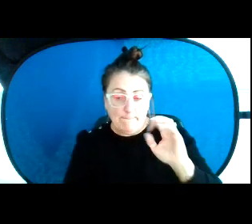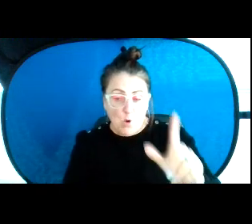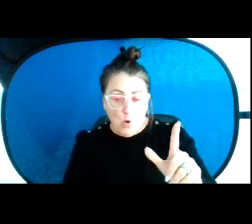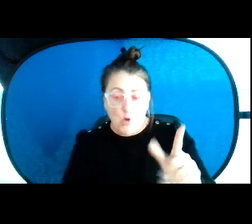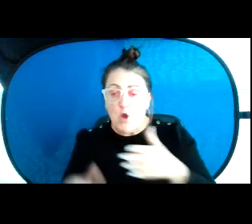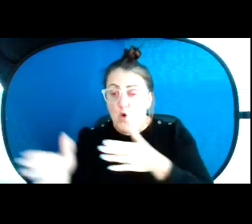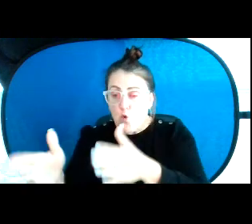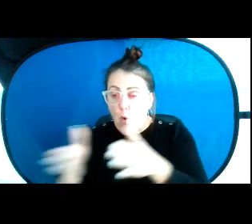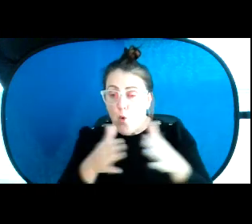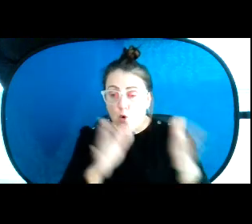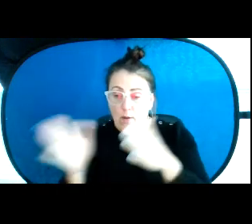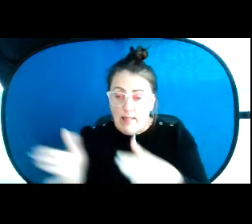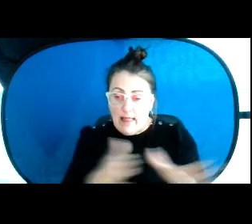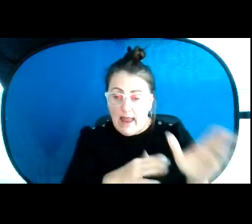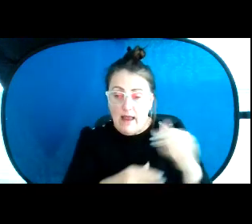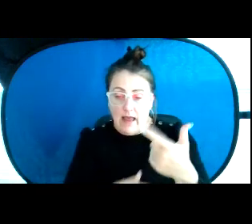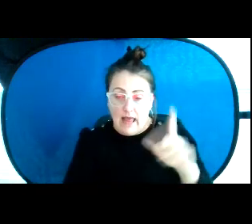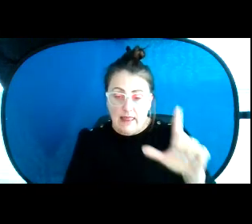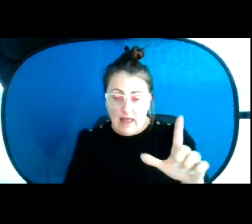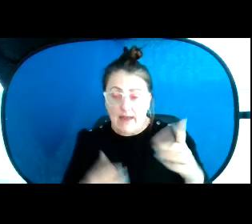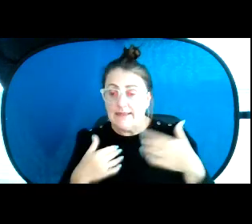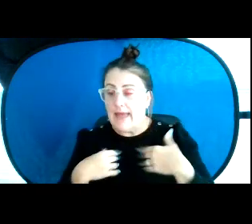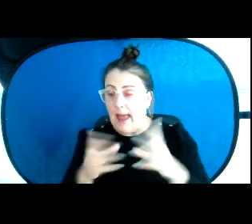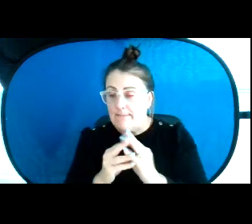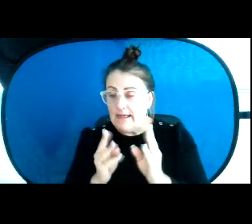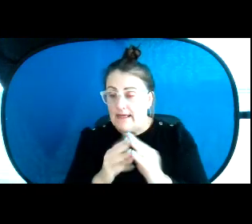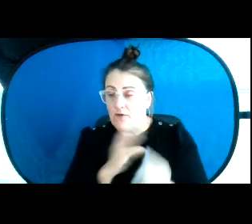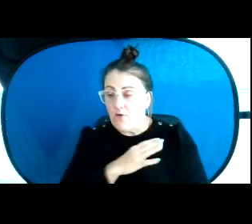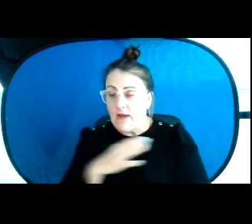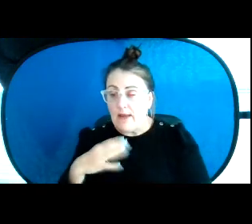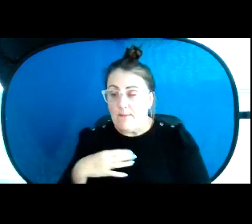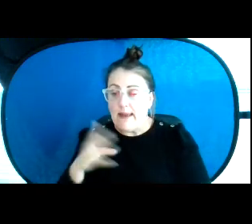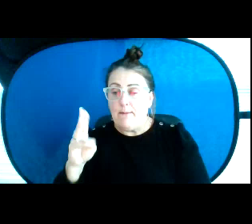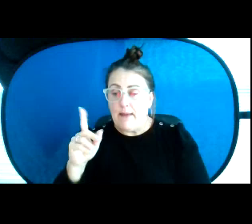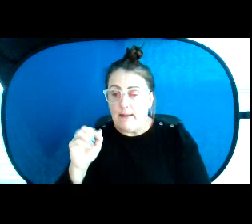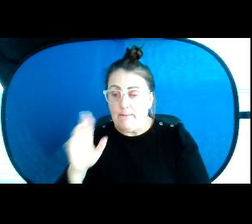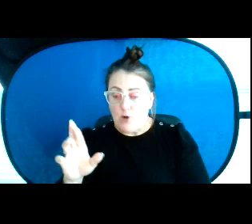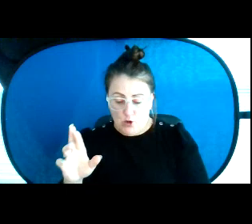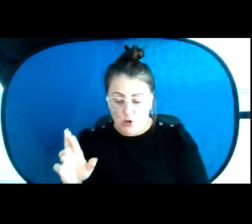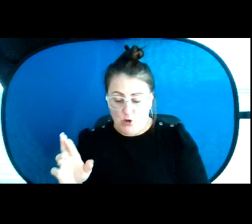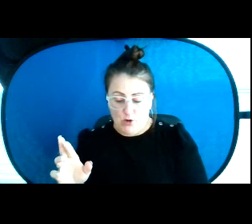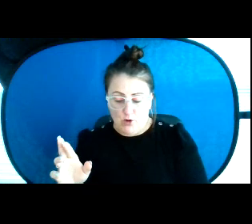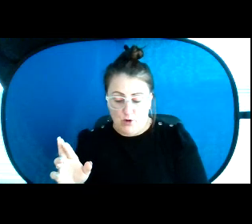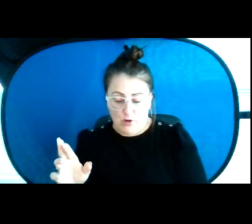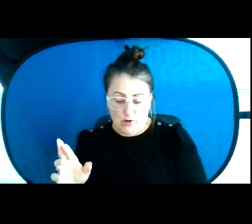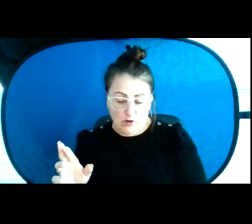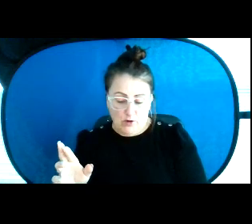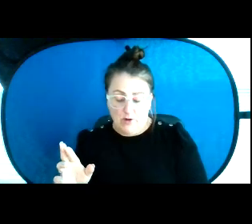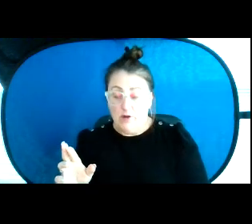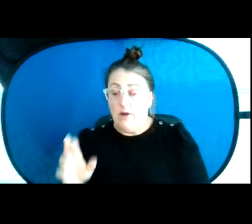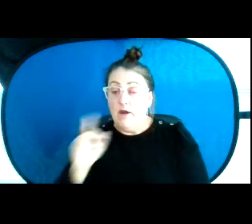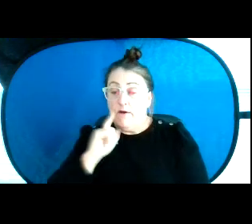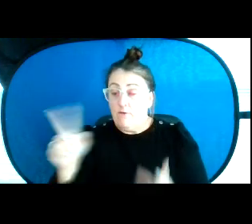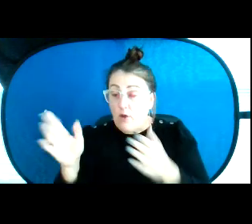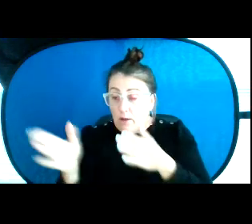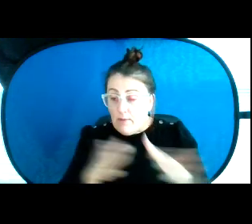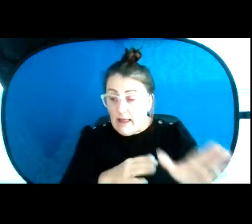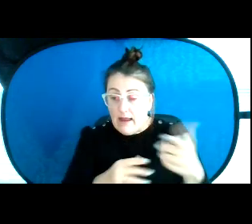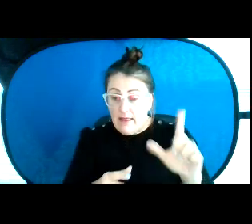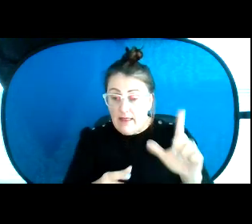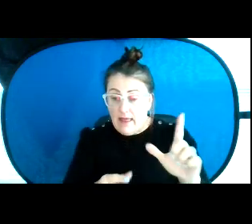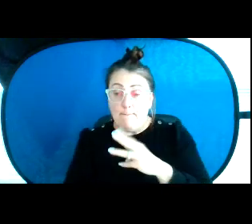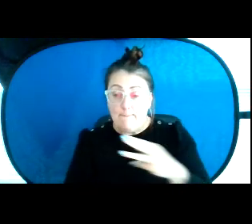guidelines, program staff held briefings for committee members on the multimodal corridor plan guidelines. Members